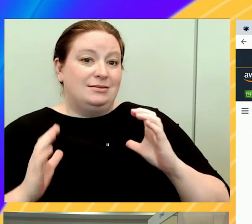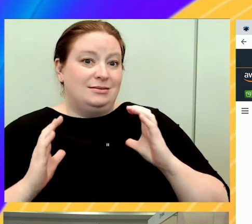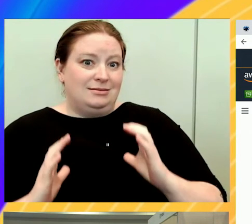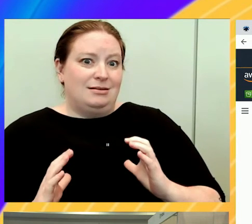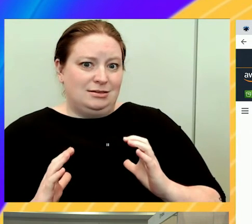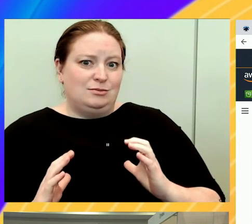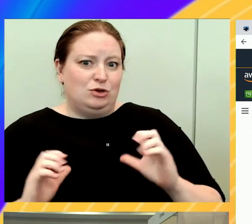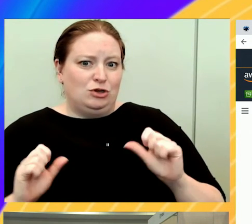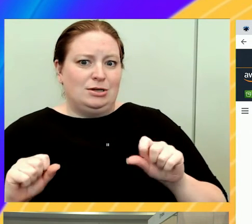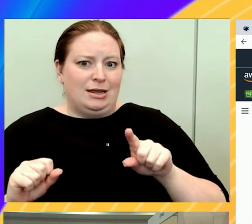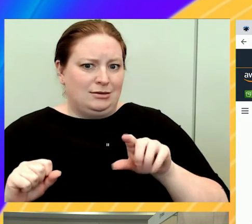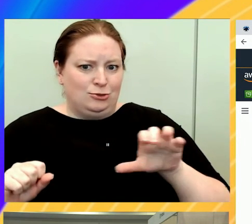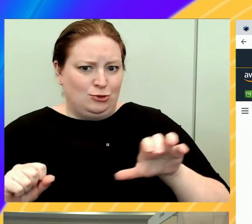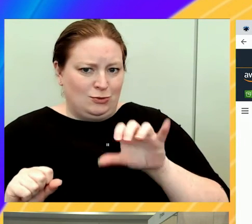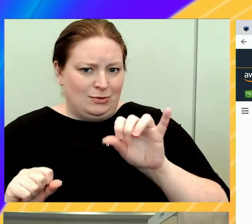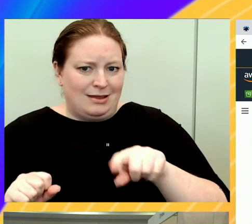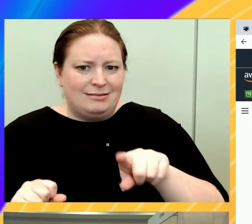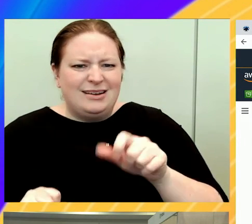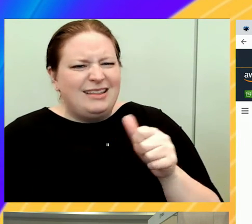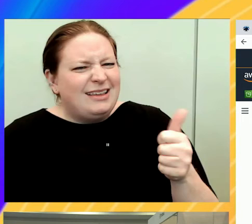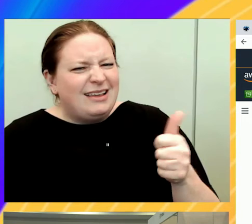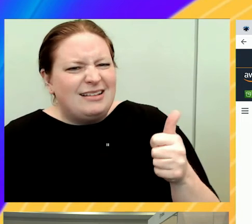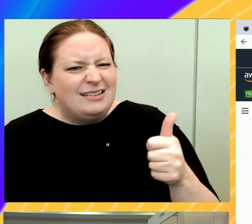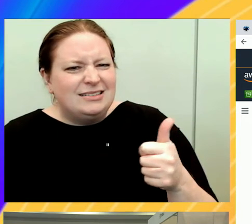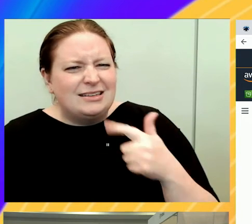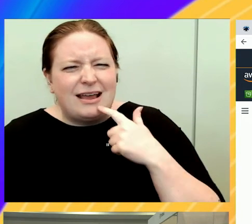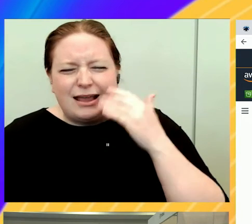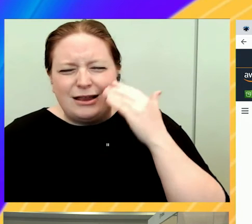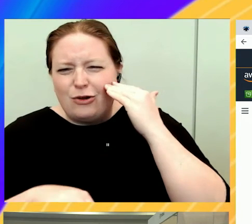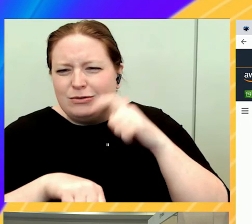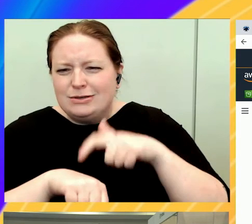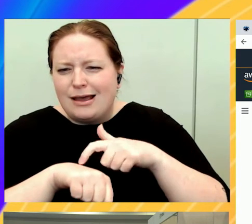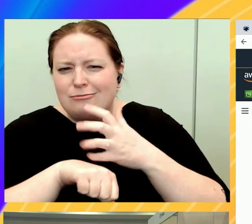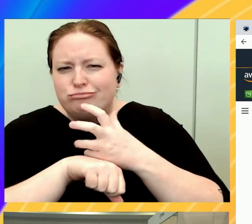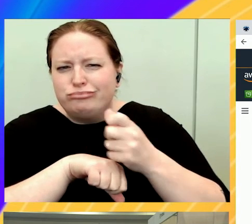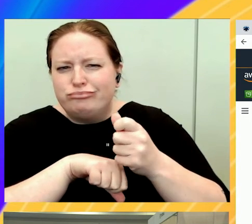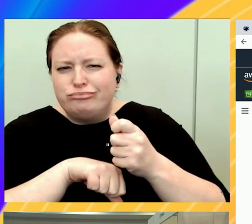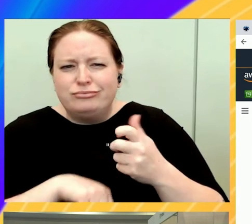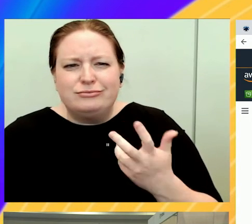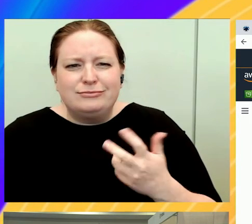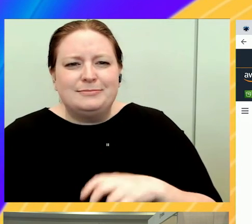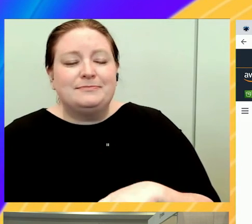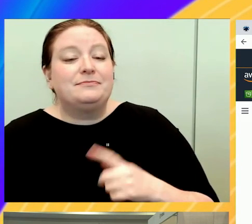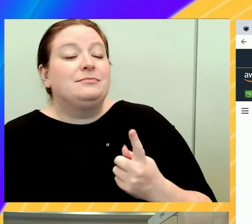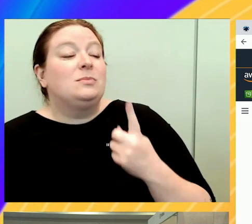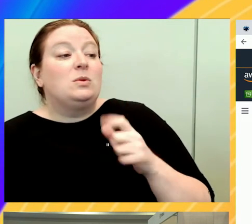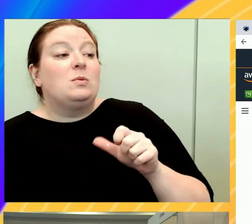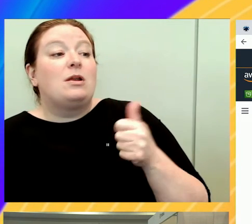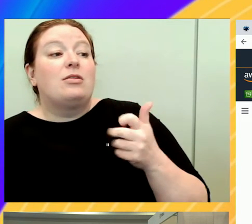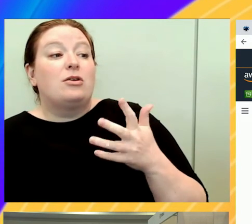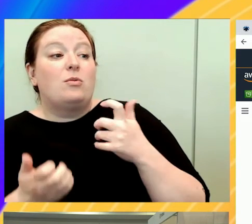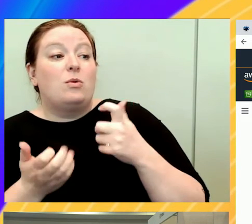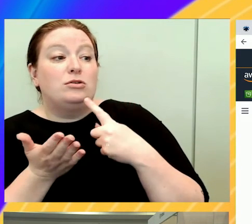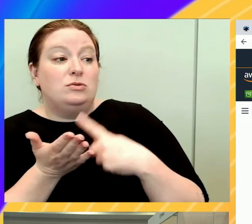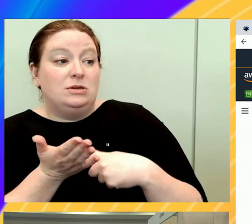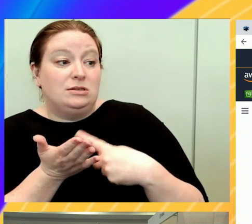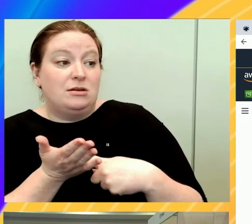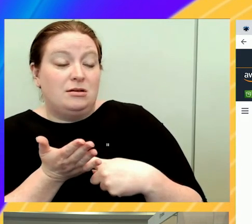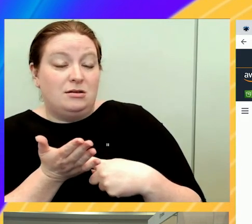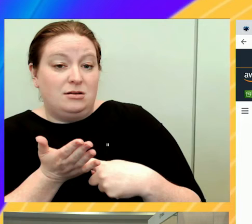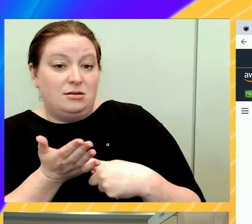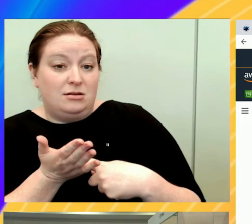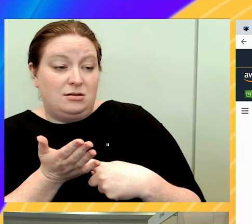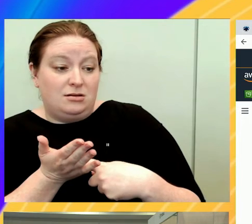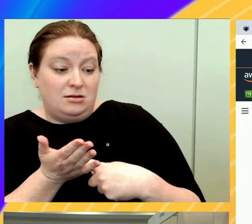how to do this. Anything else? We're getting close to time that you want to share. So one other thing I wanted to talk about was, if you saw when Tom was deploying